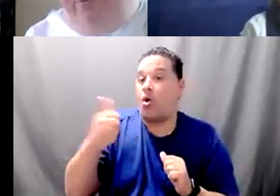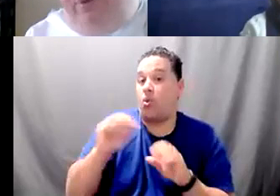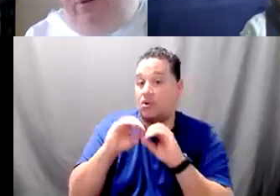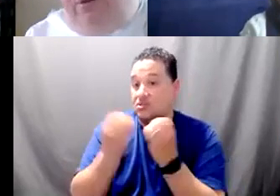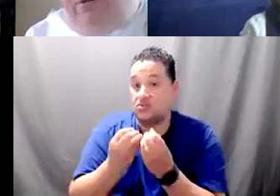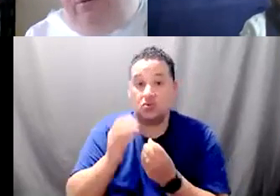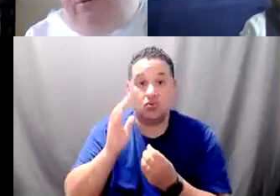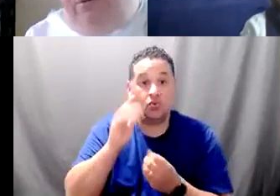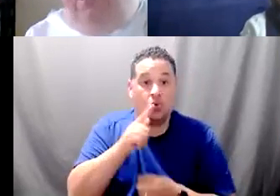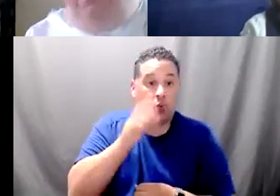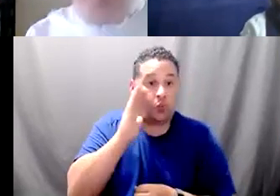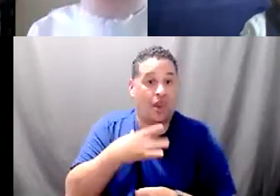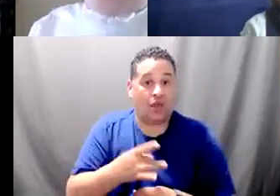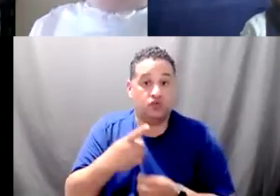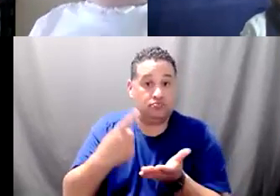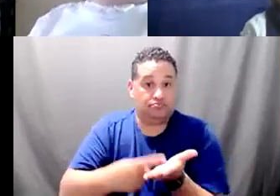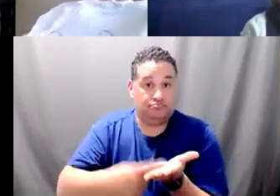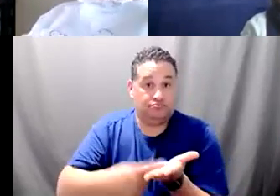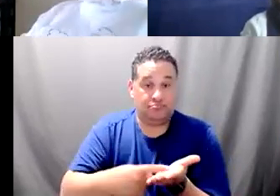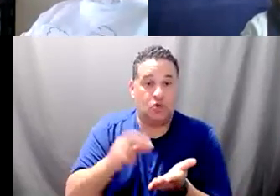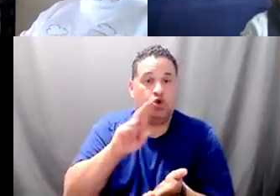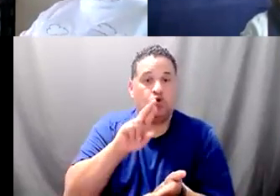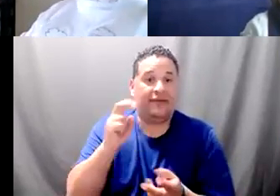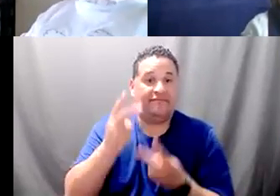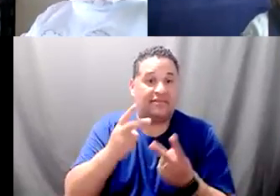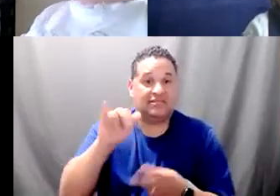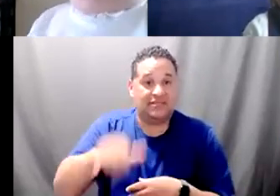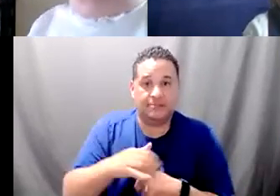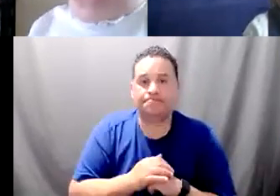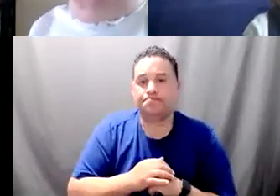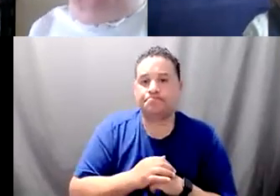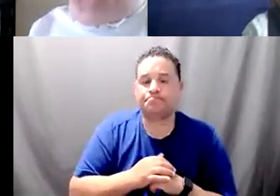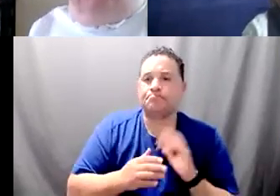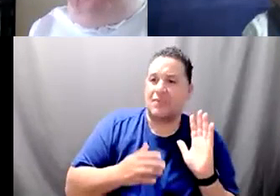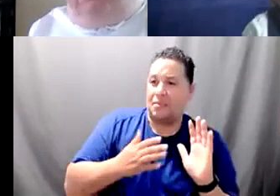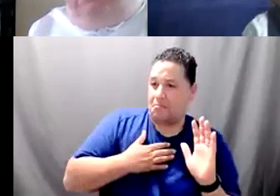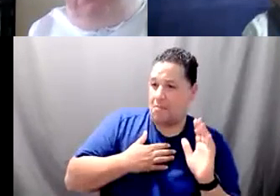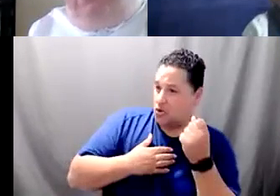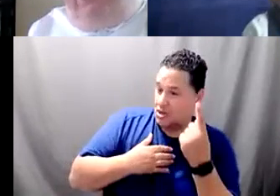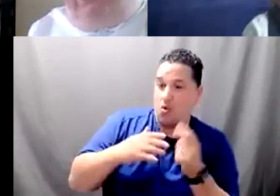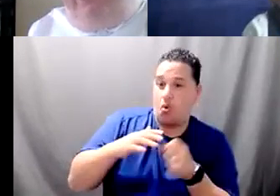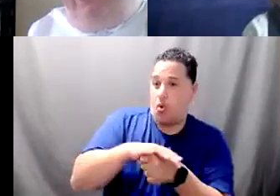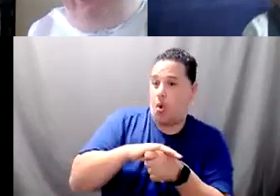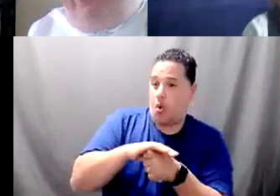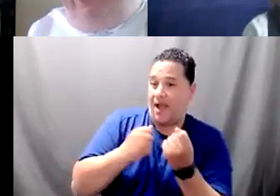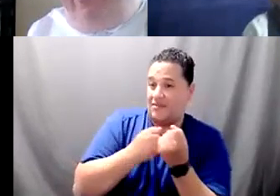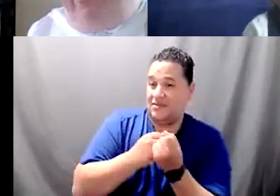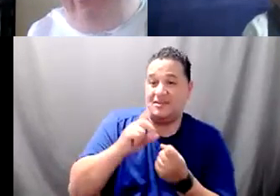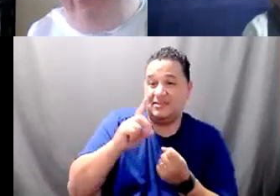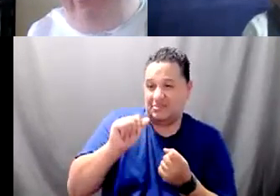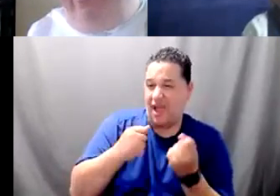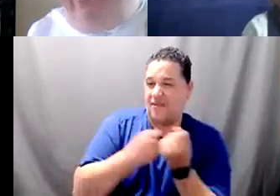to revisit this. Yeah, my understanding was that local advocacy, disability